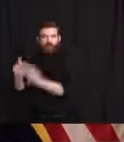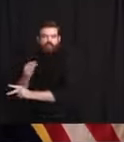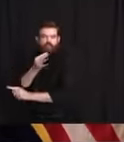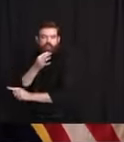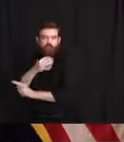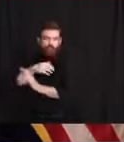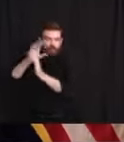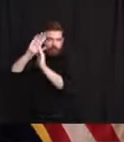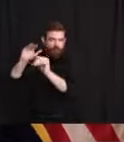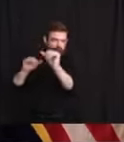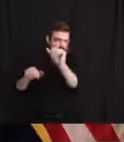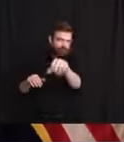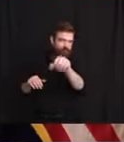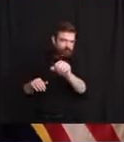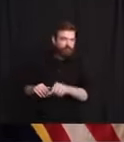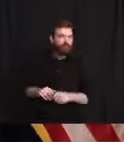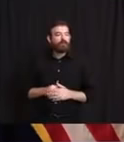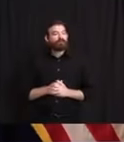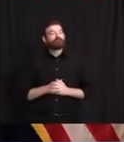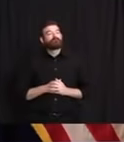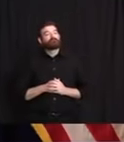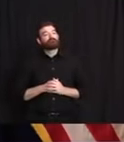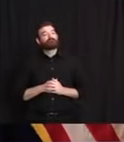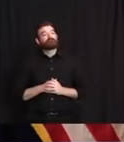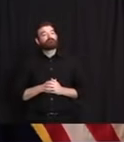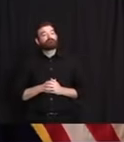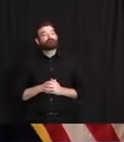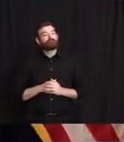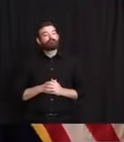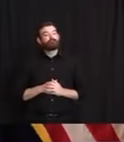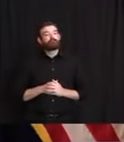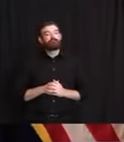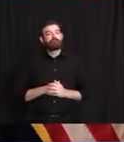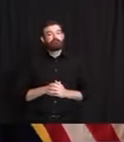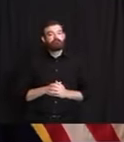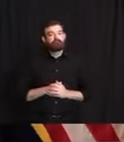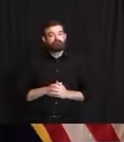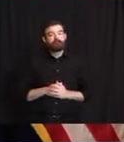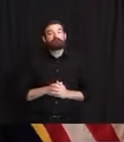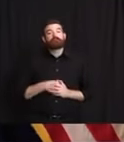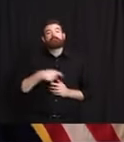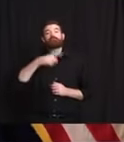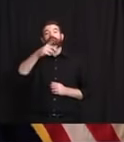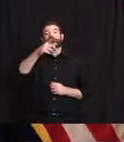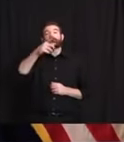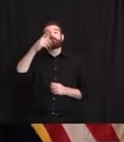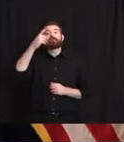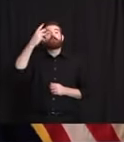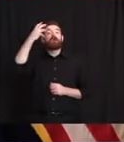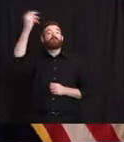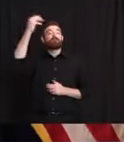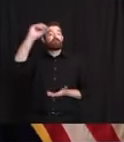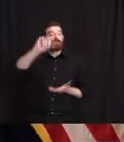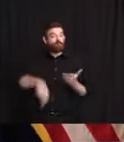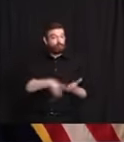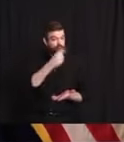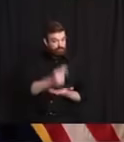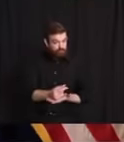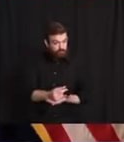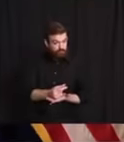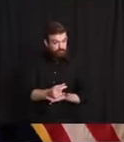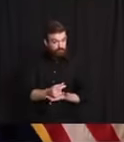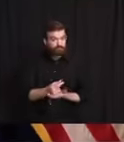to leg into July for outdoor graduations, and quite